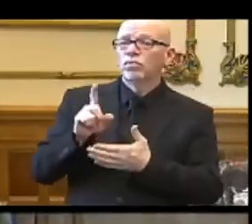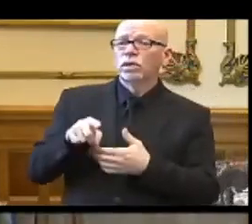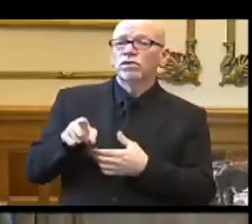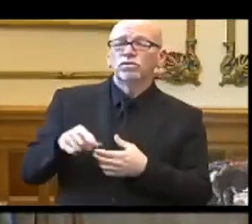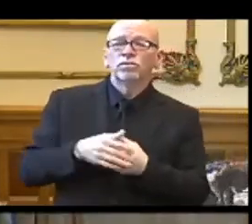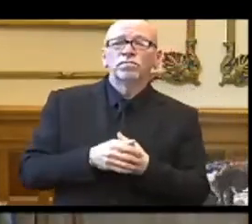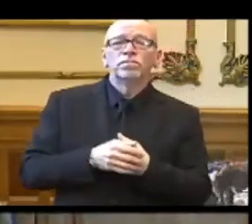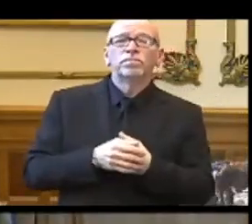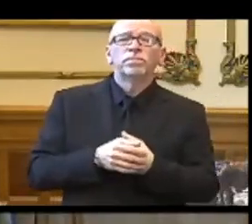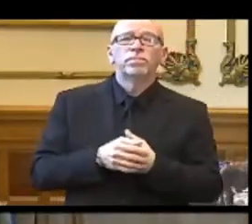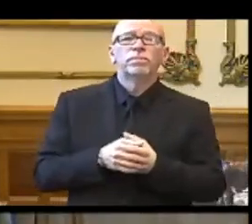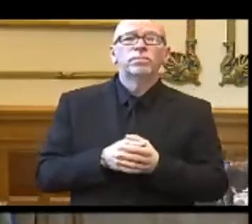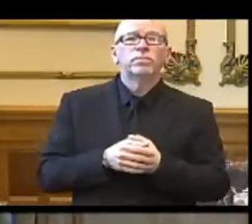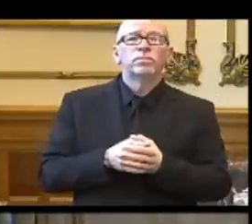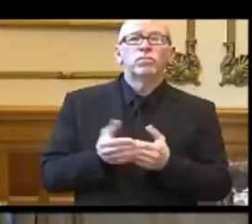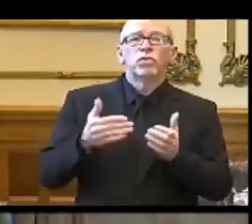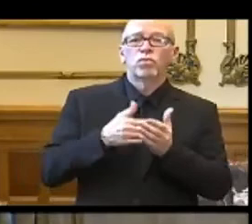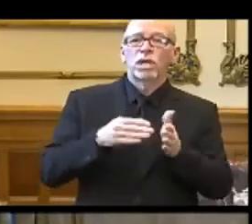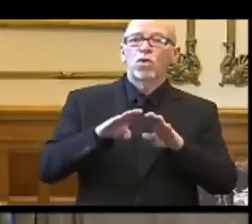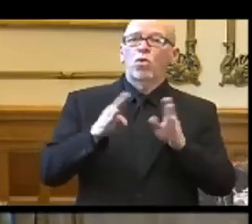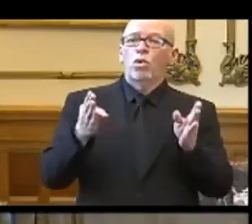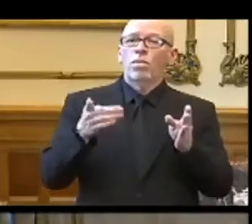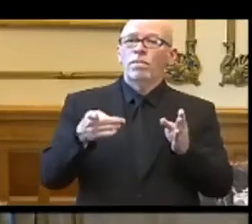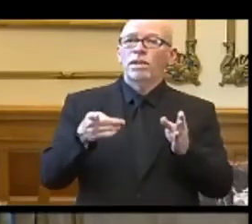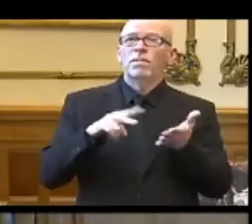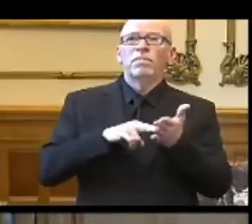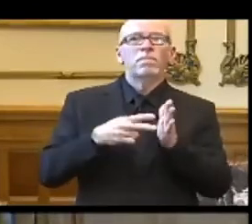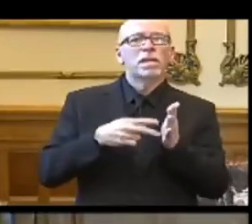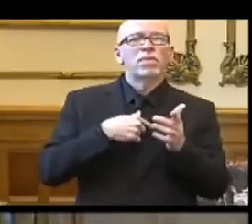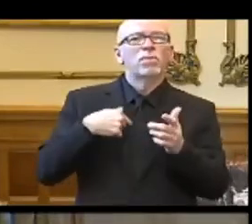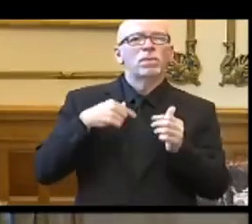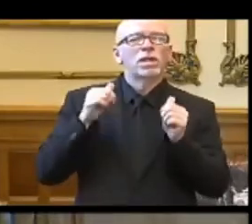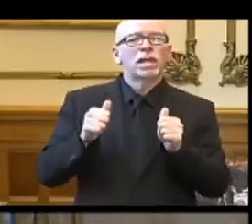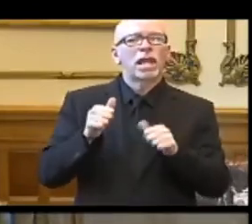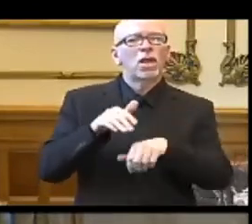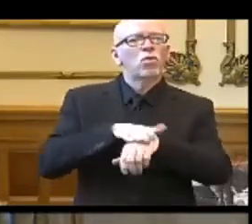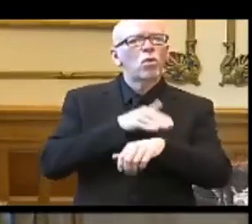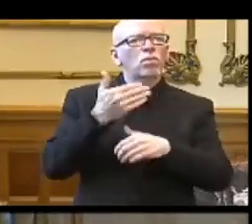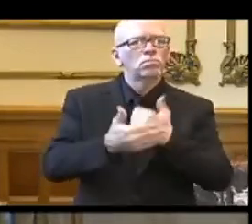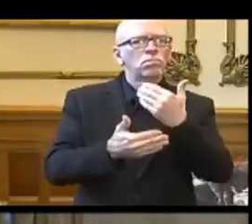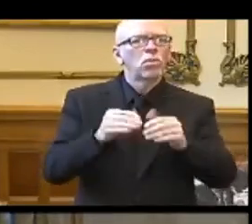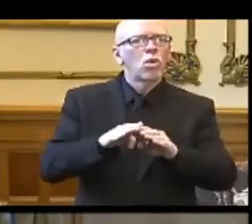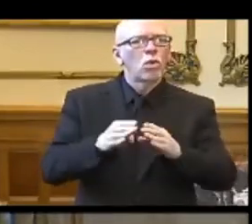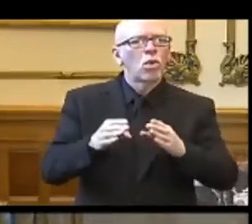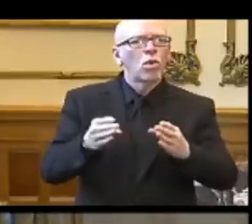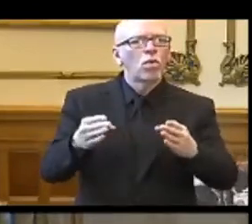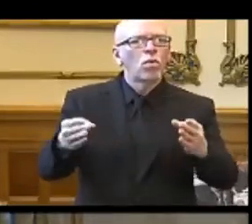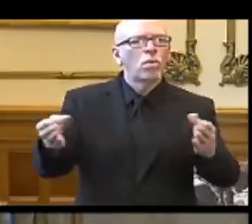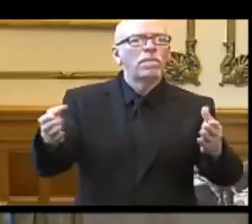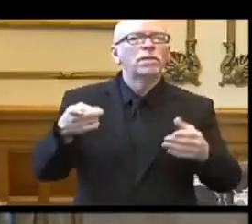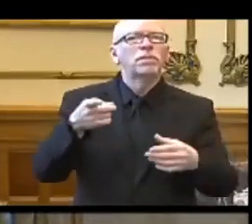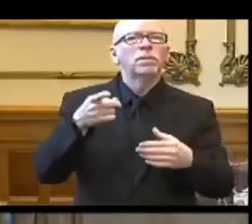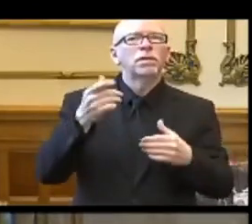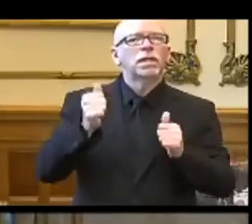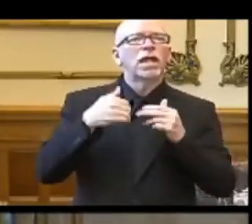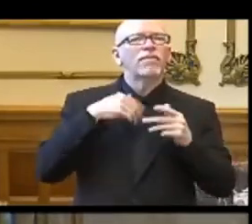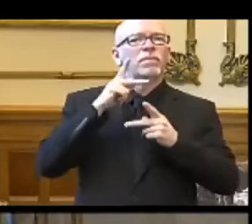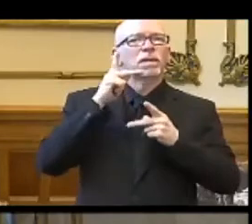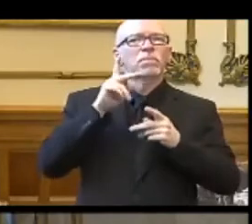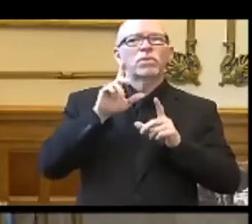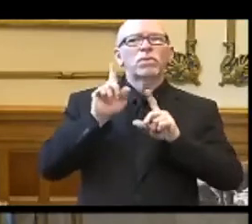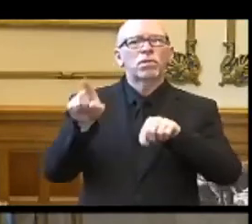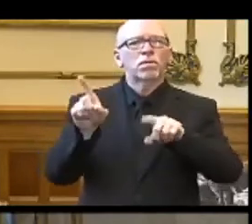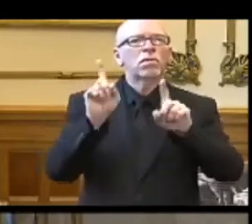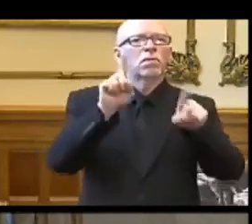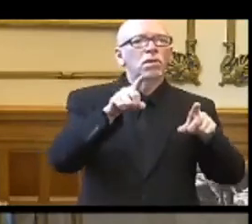question. Reopening will allow us to gradually open things up and have individuals be out in community